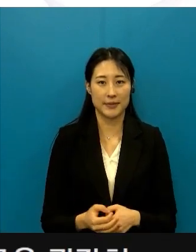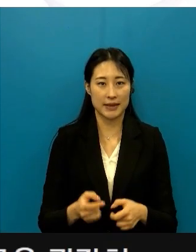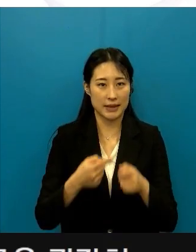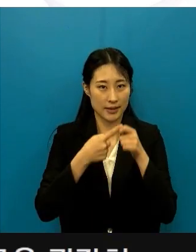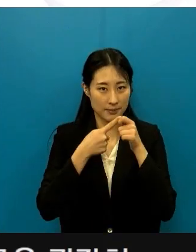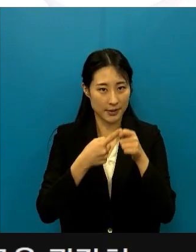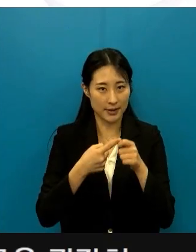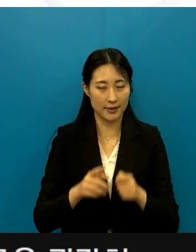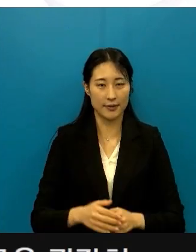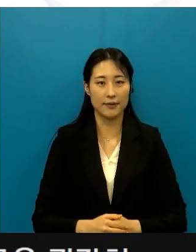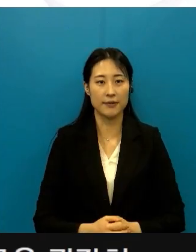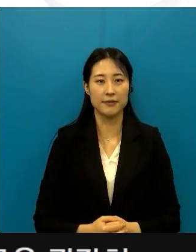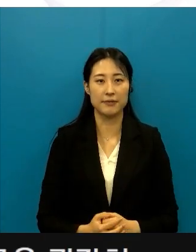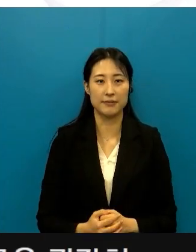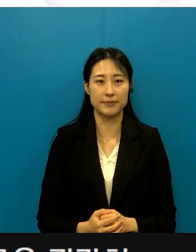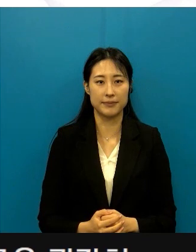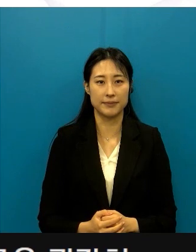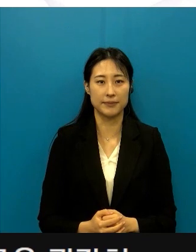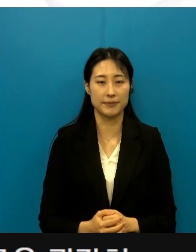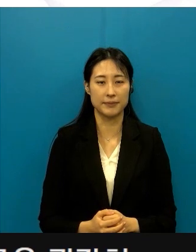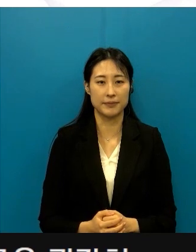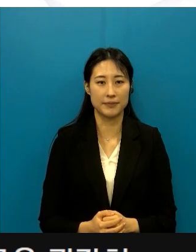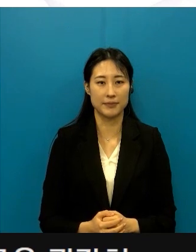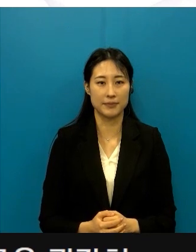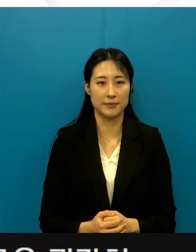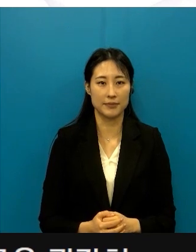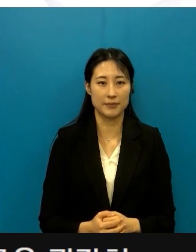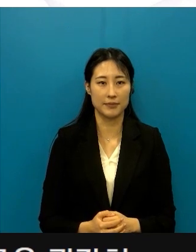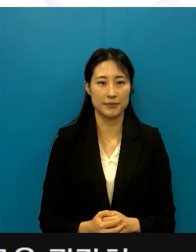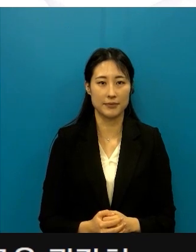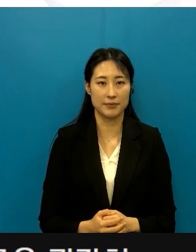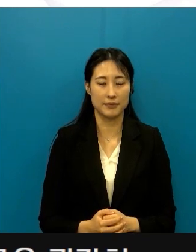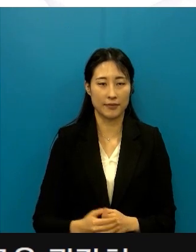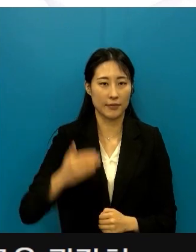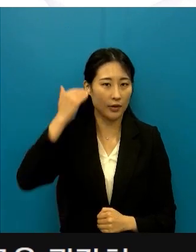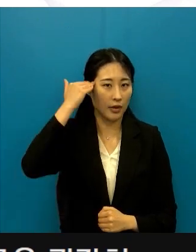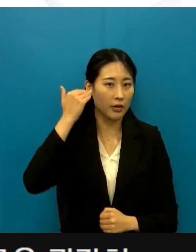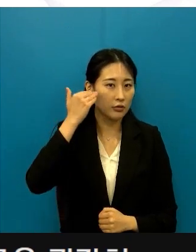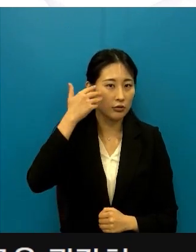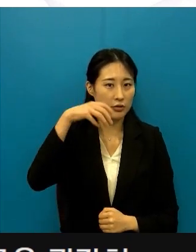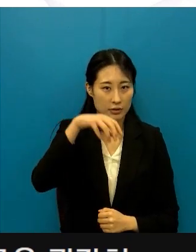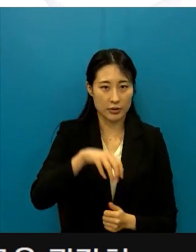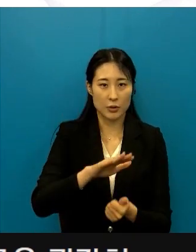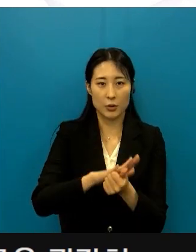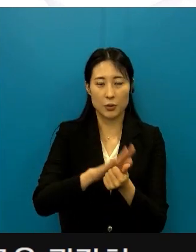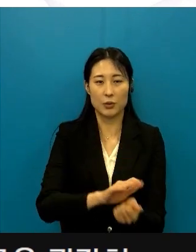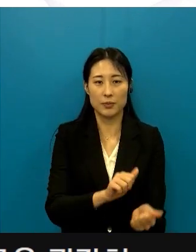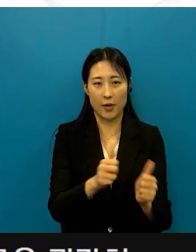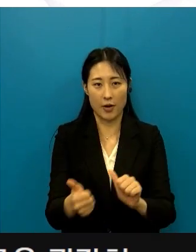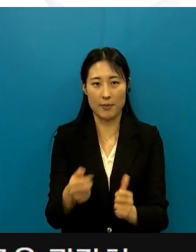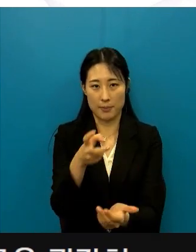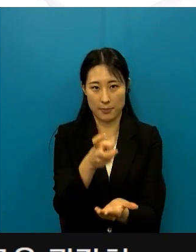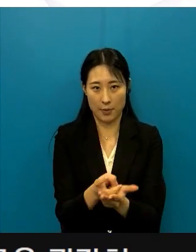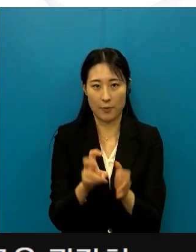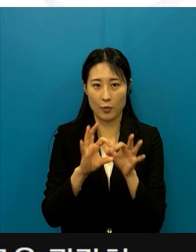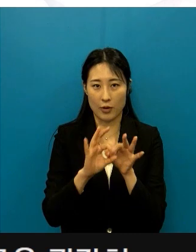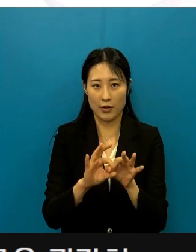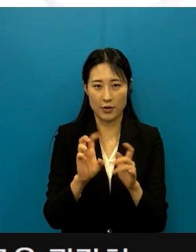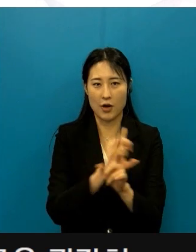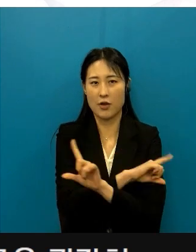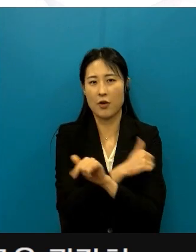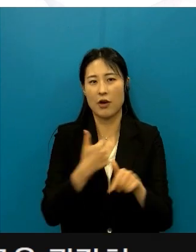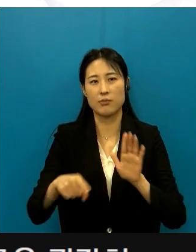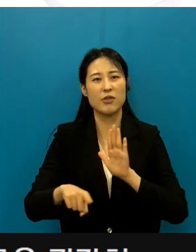about legalizing assisted suicide in Korea. So I just wonder your opinion on what would be